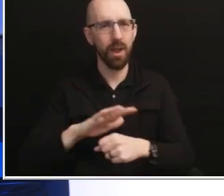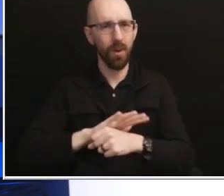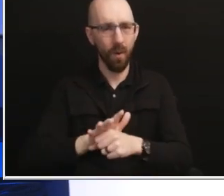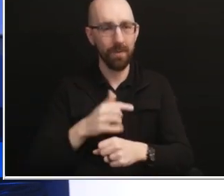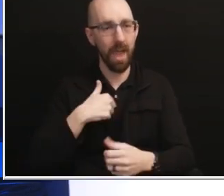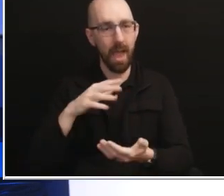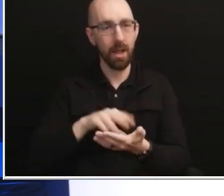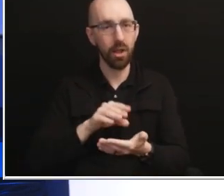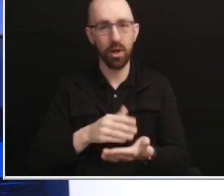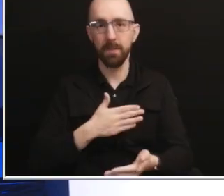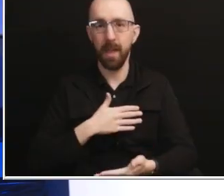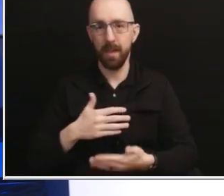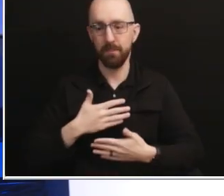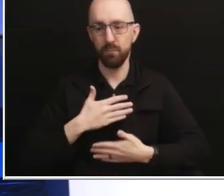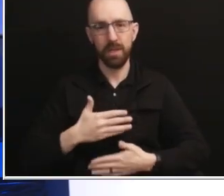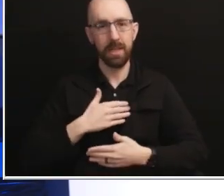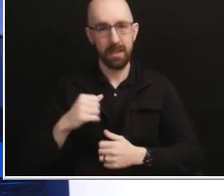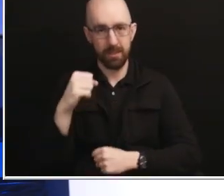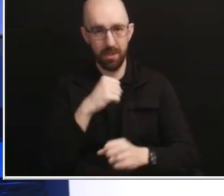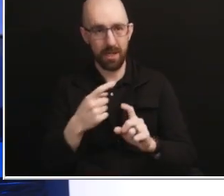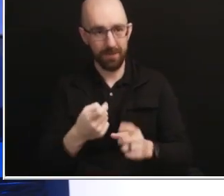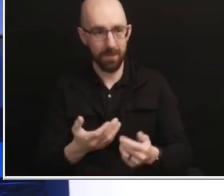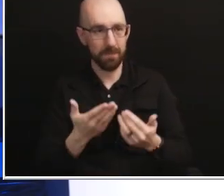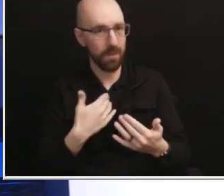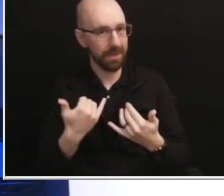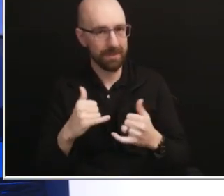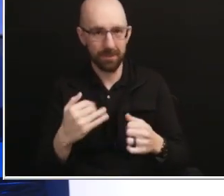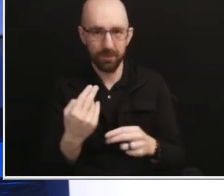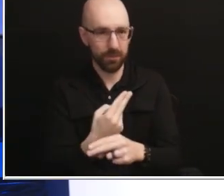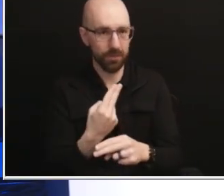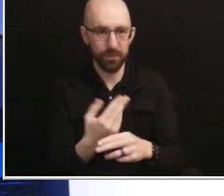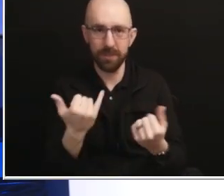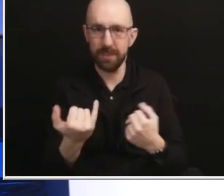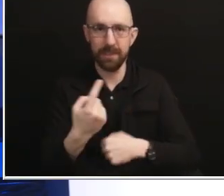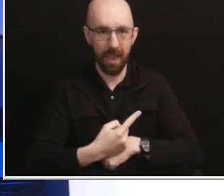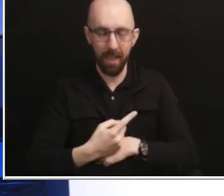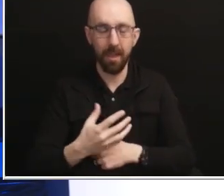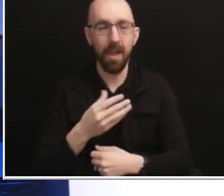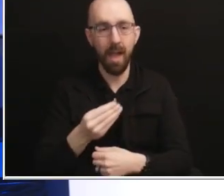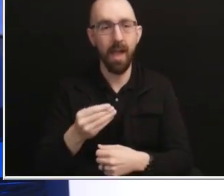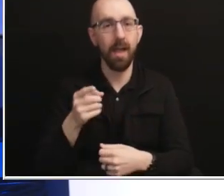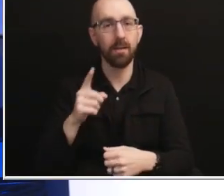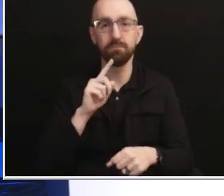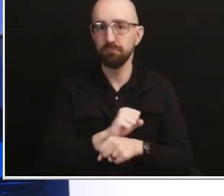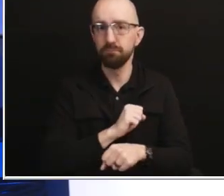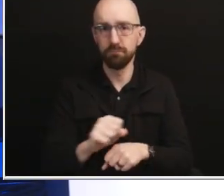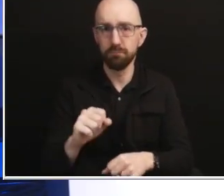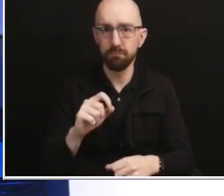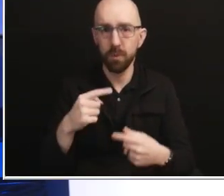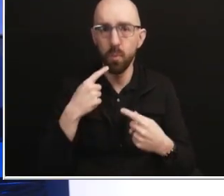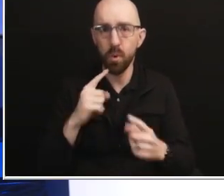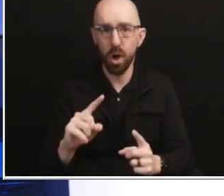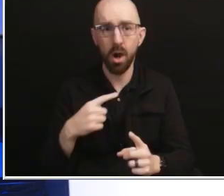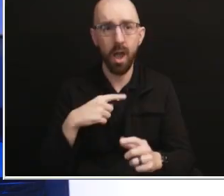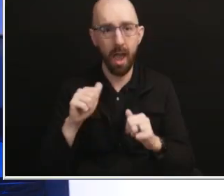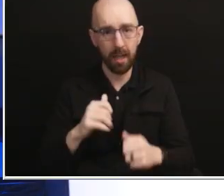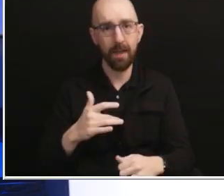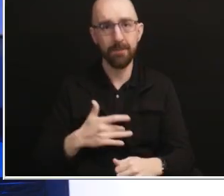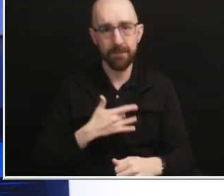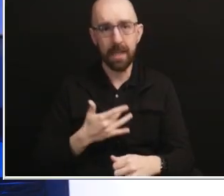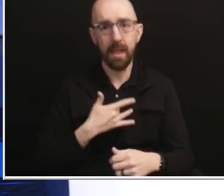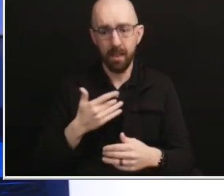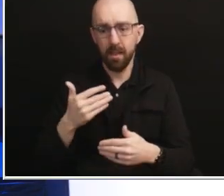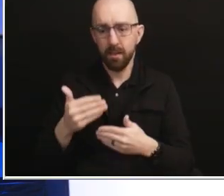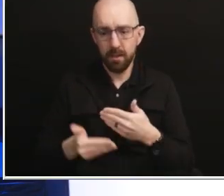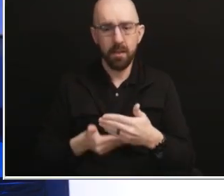breathing techniques from you. I still use them today. And they work. I can feel it working. I mean, just